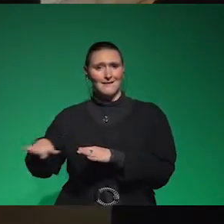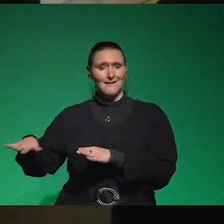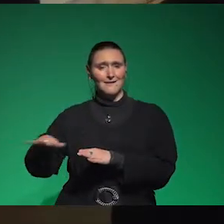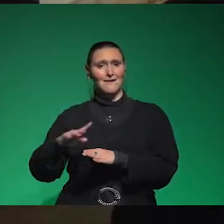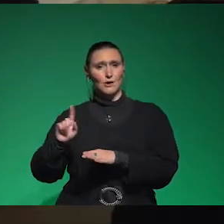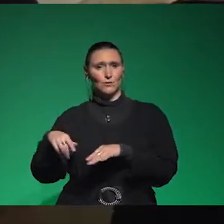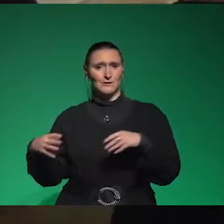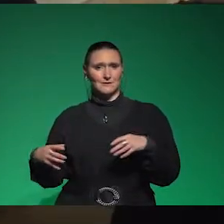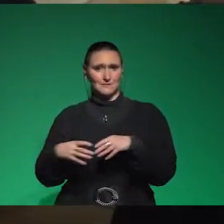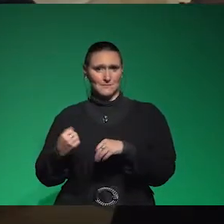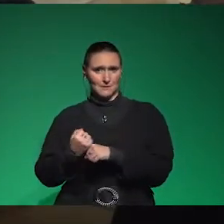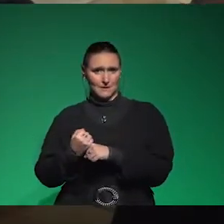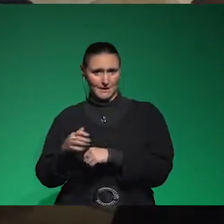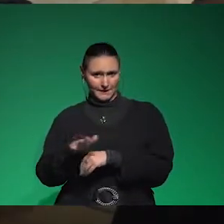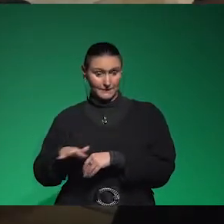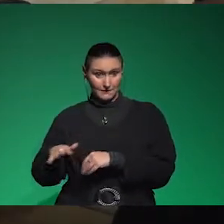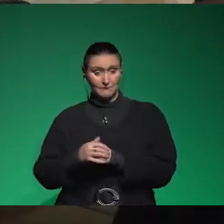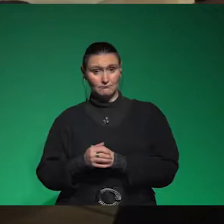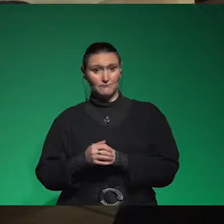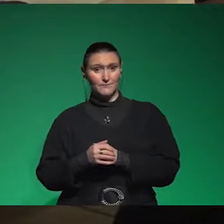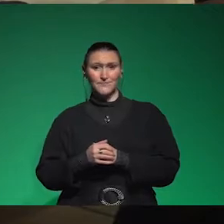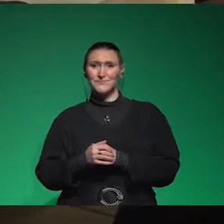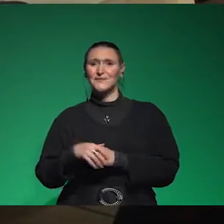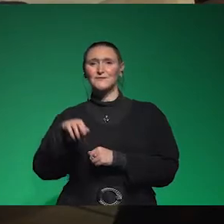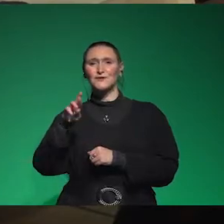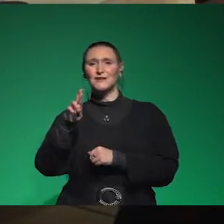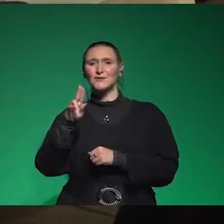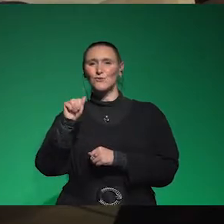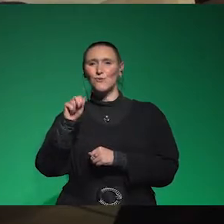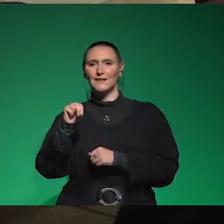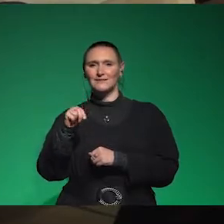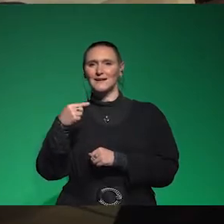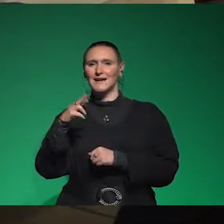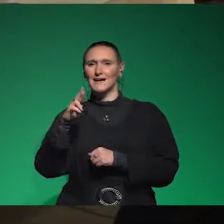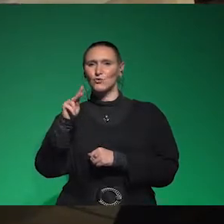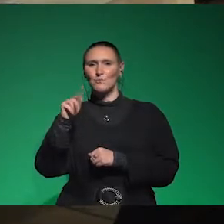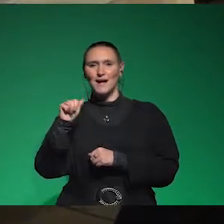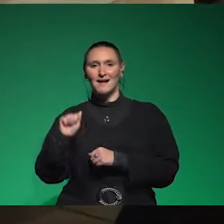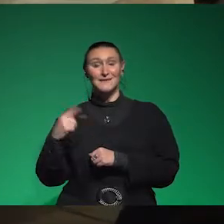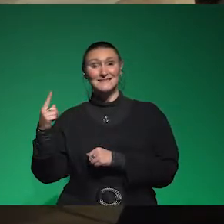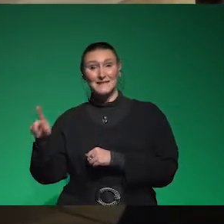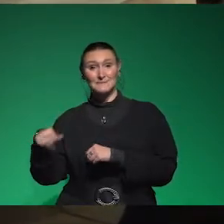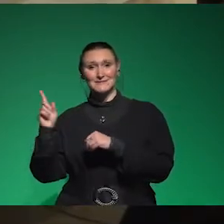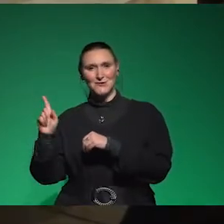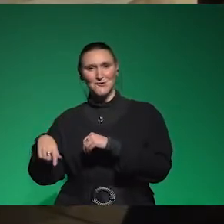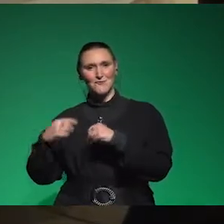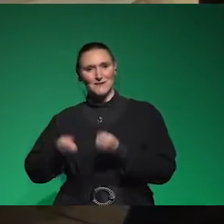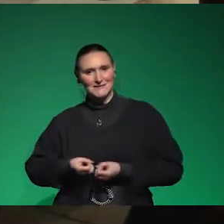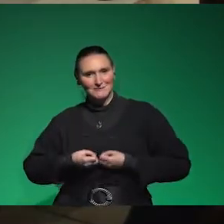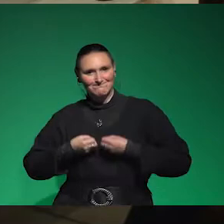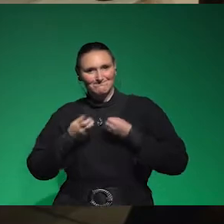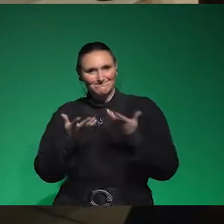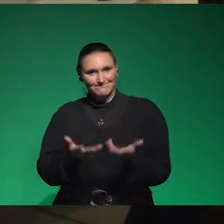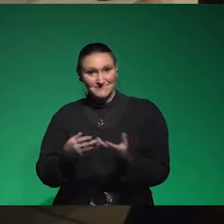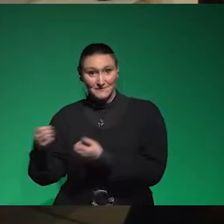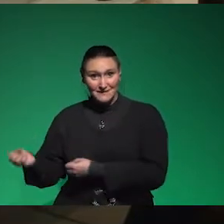to documenta 15, you kind of share this a lot. And but I would like